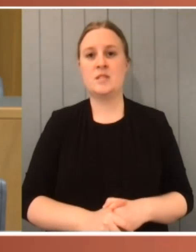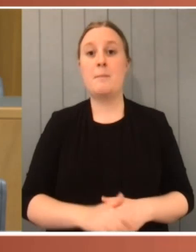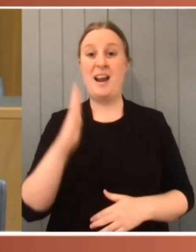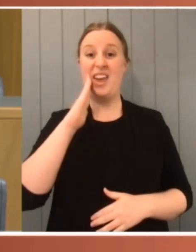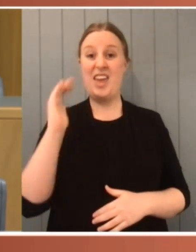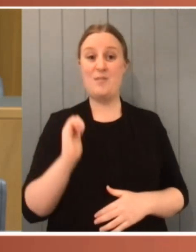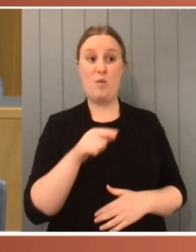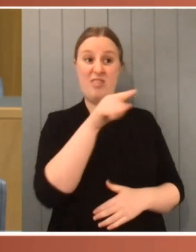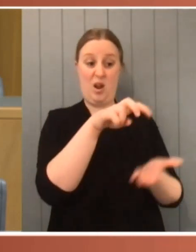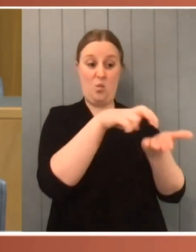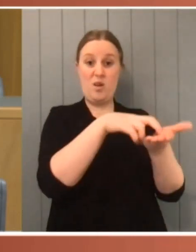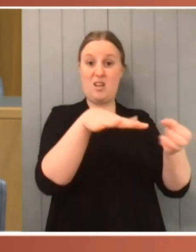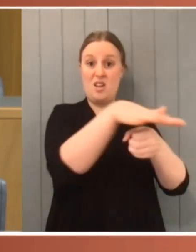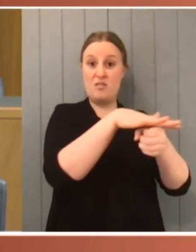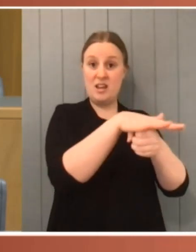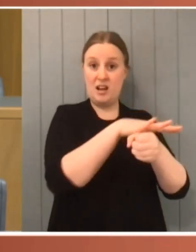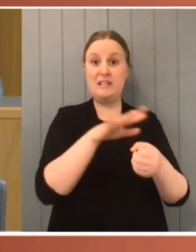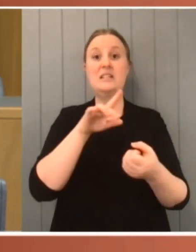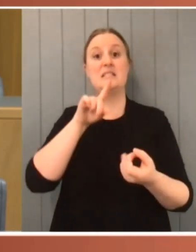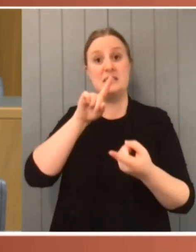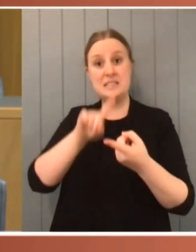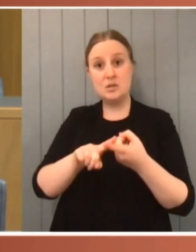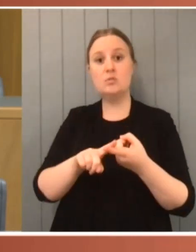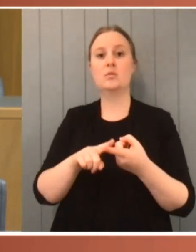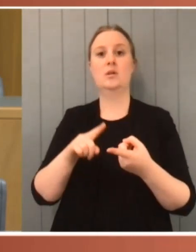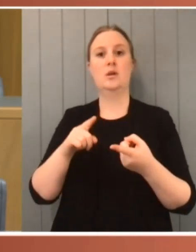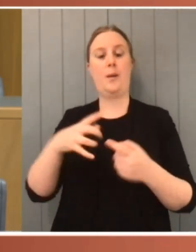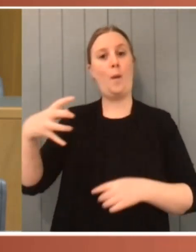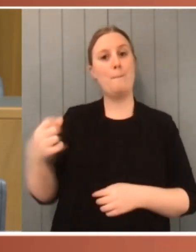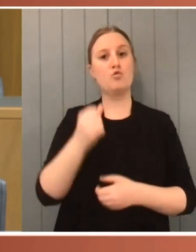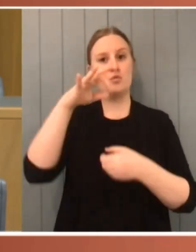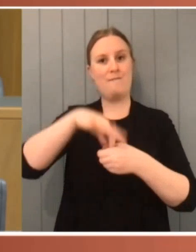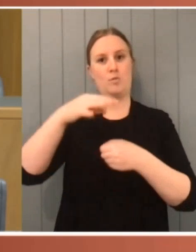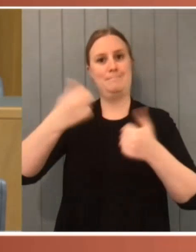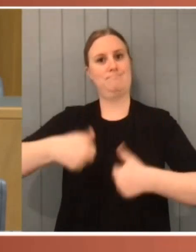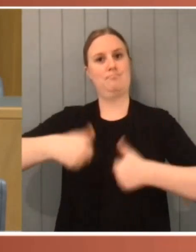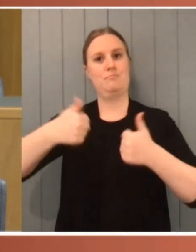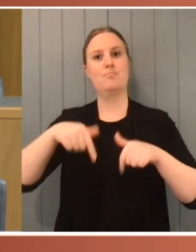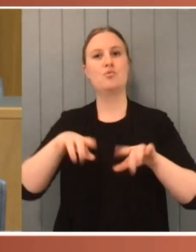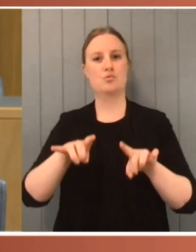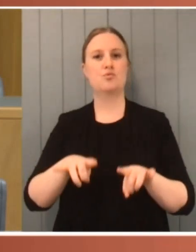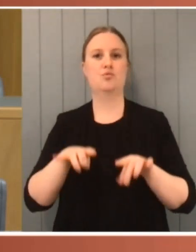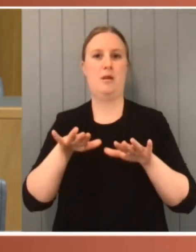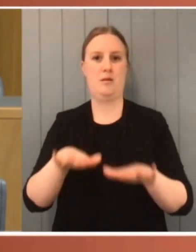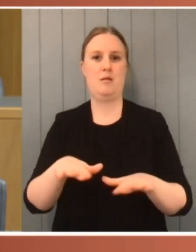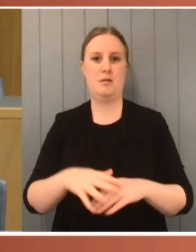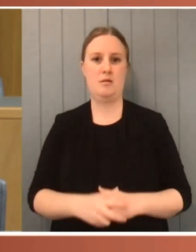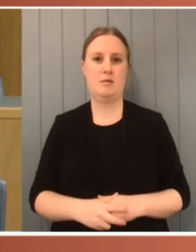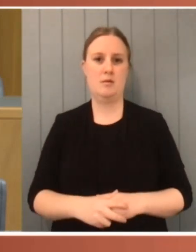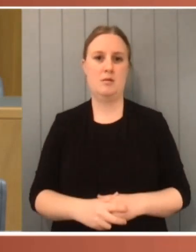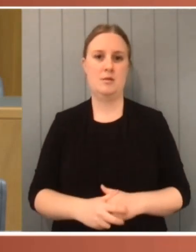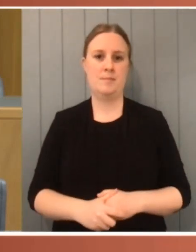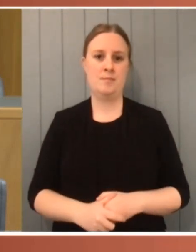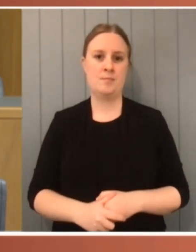participation across the country. Crucially, compulsory voting is also recognised for its